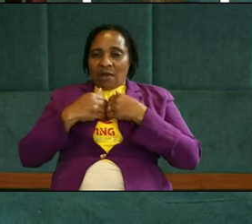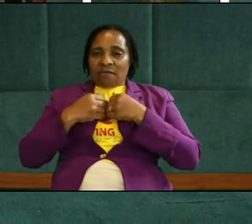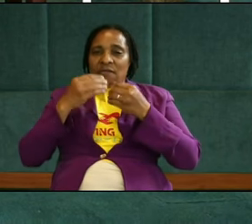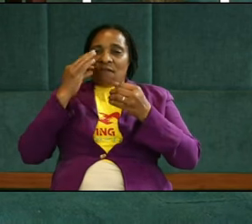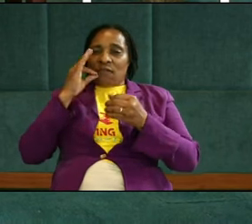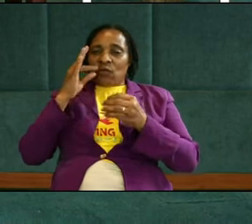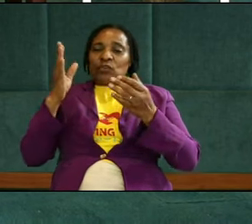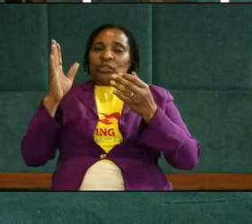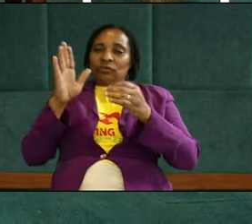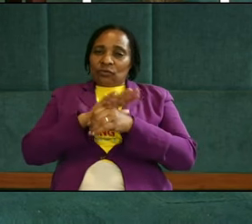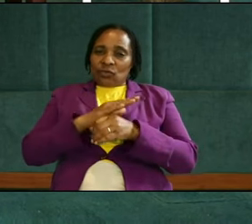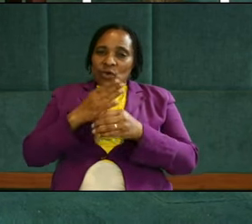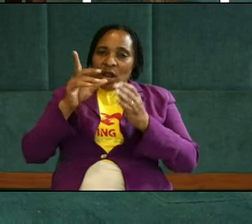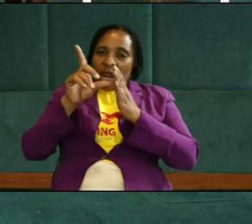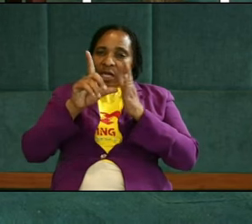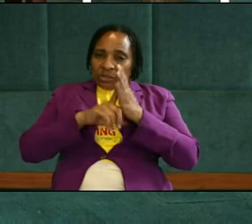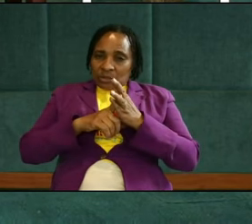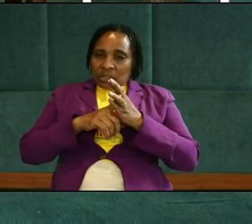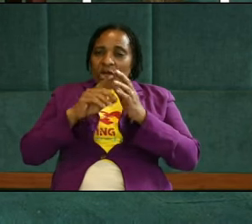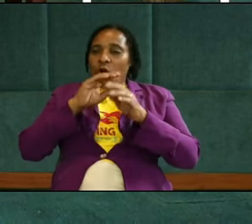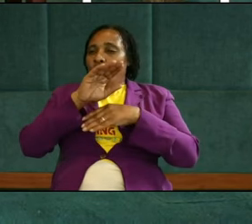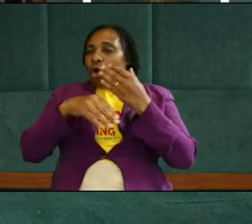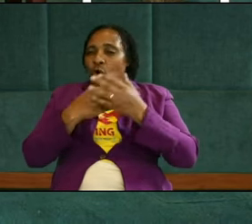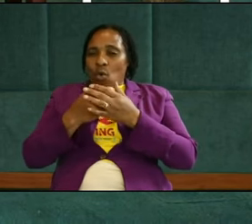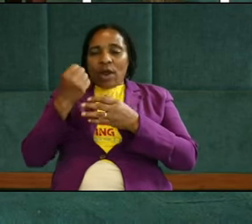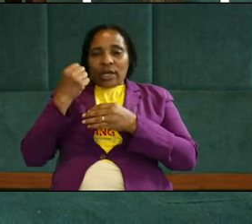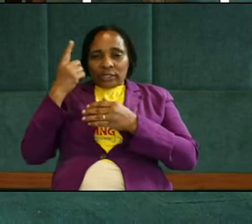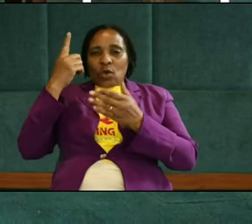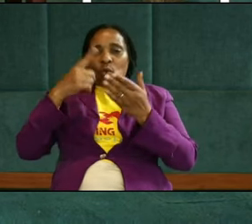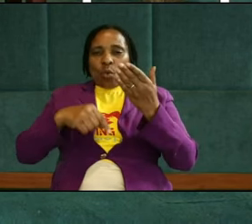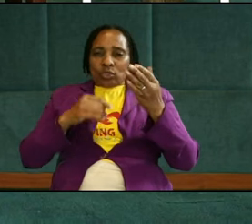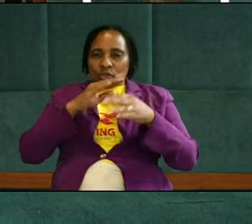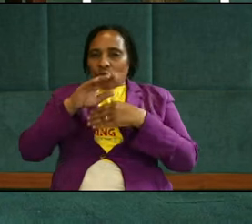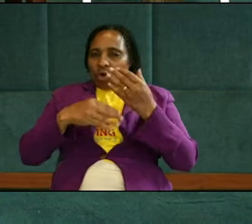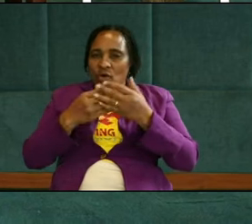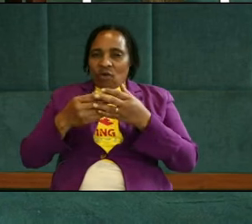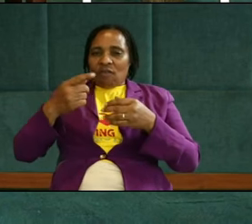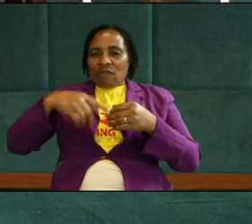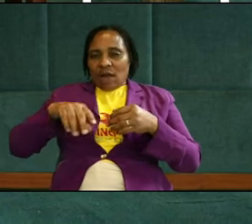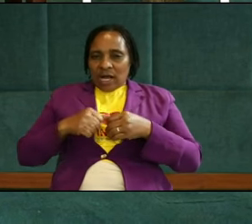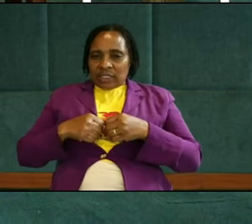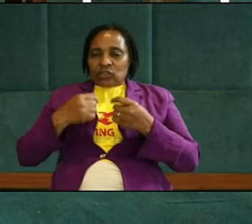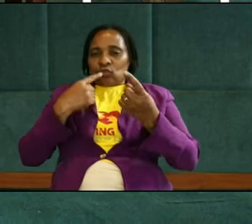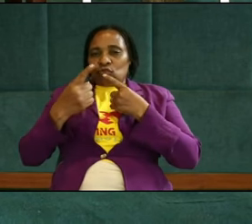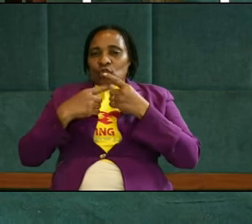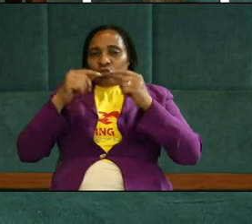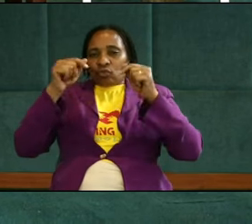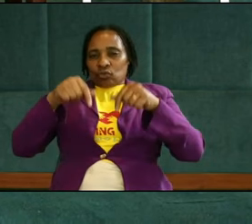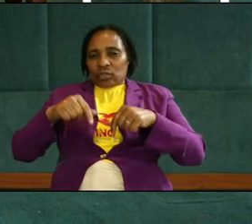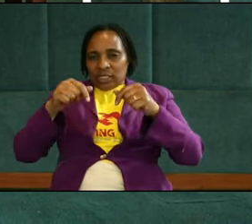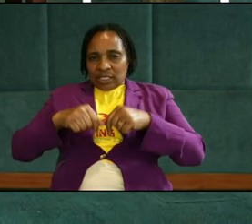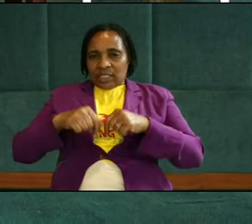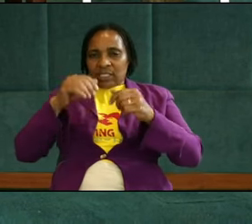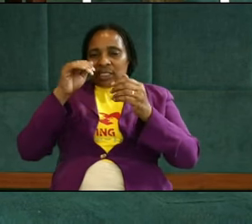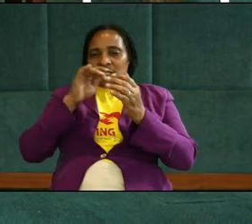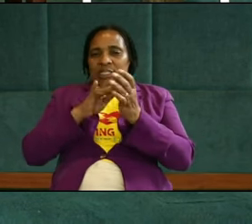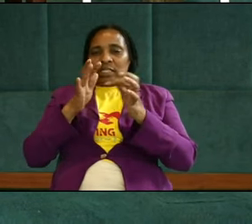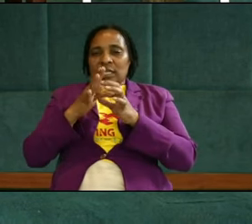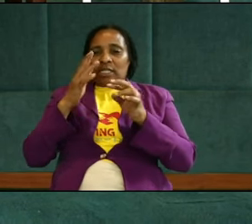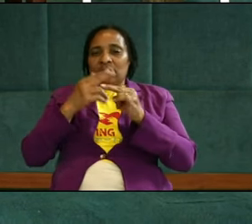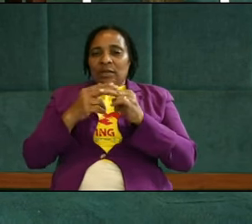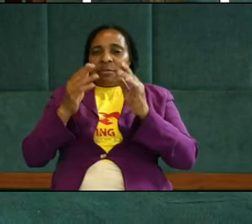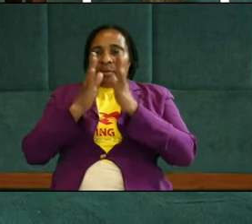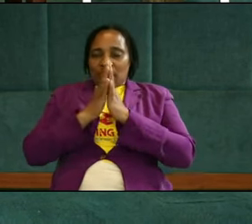fruitful lesson and everyone's able to understand what all of us will be able to say today. And it's in Jesus' name I